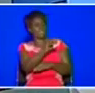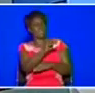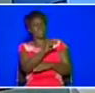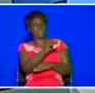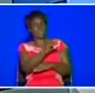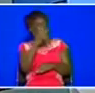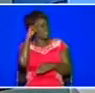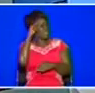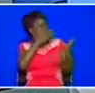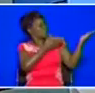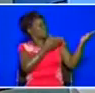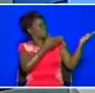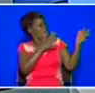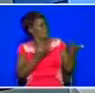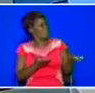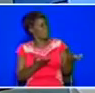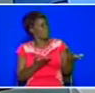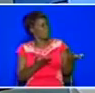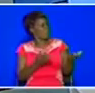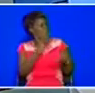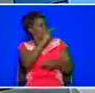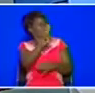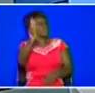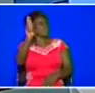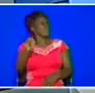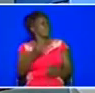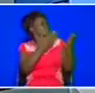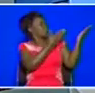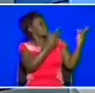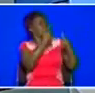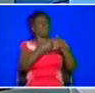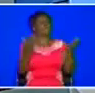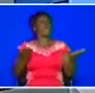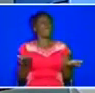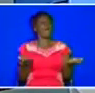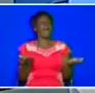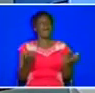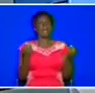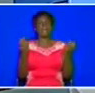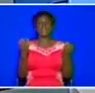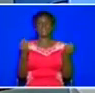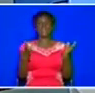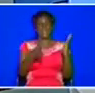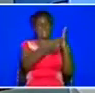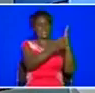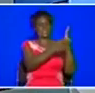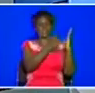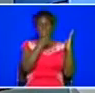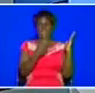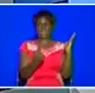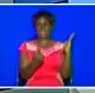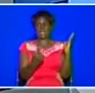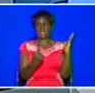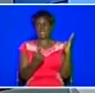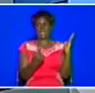the source of this ratio, and we also asked the UN the source of this ratio. Right. And most of the experts told us that it would